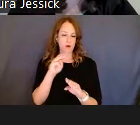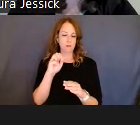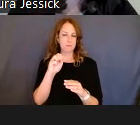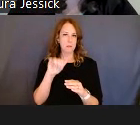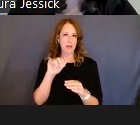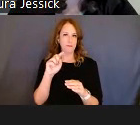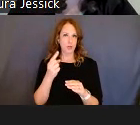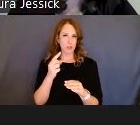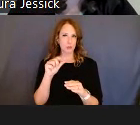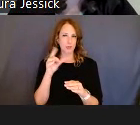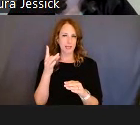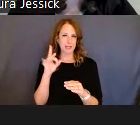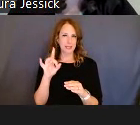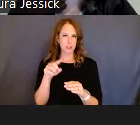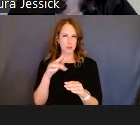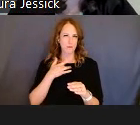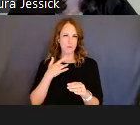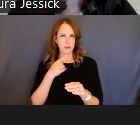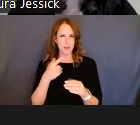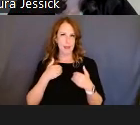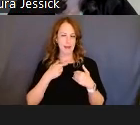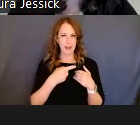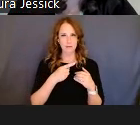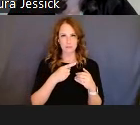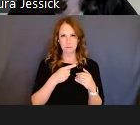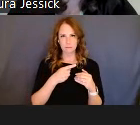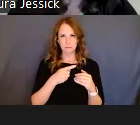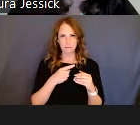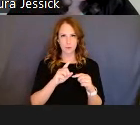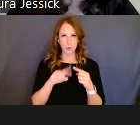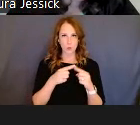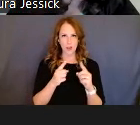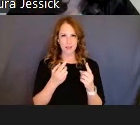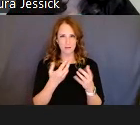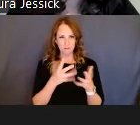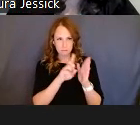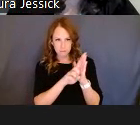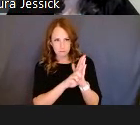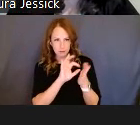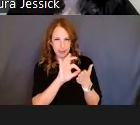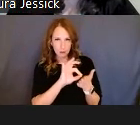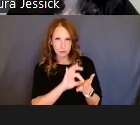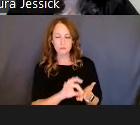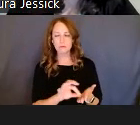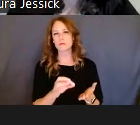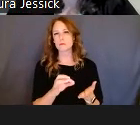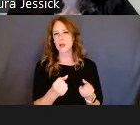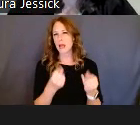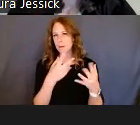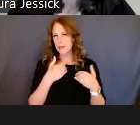or think the state of Maryland had in their possession when the inventory was conducted? And I'll go ahead and give it a